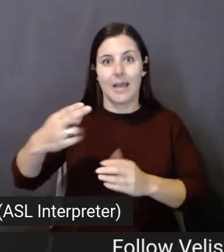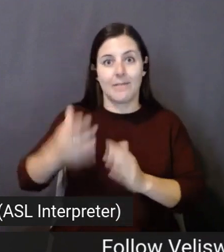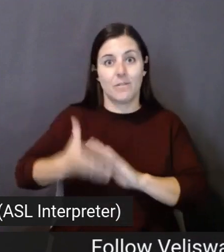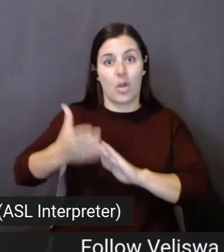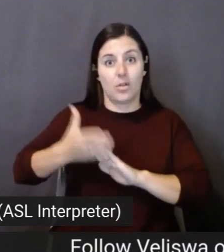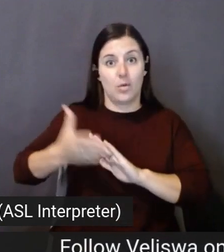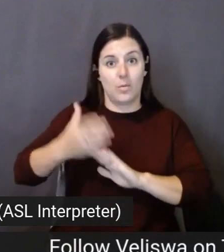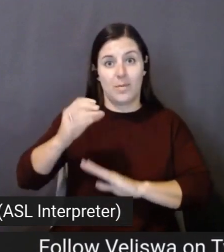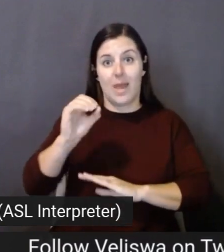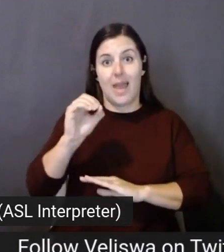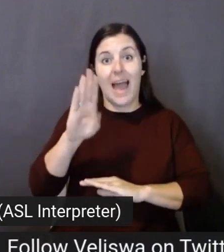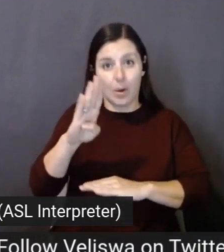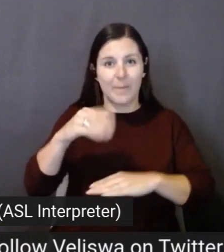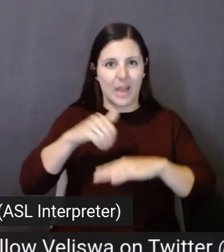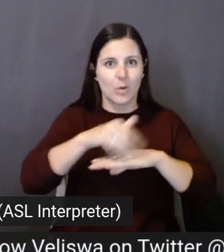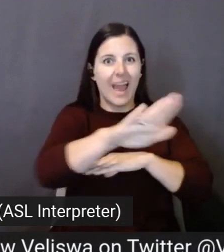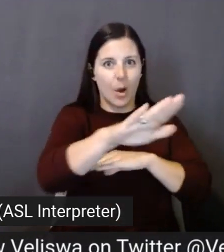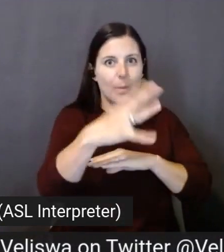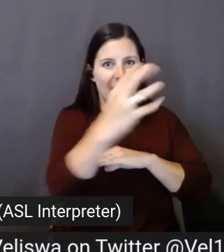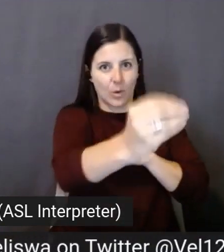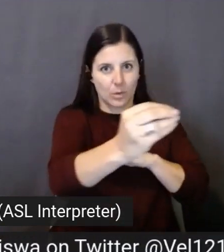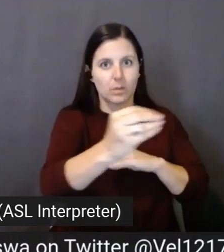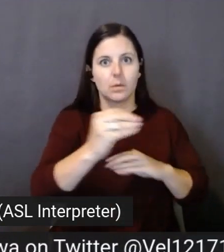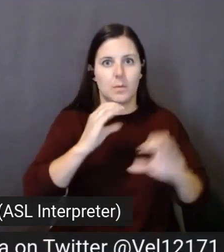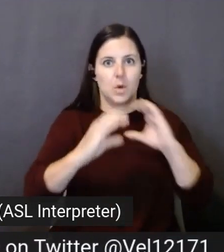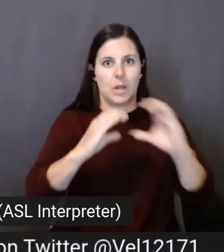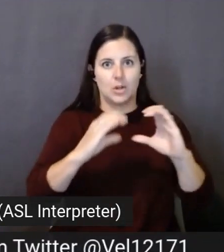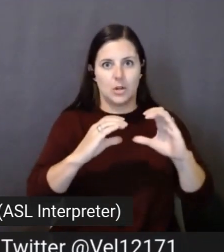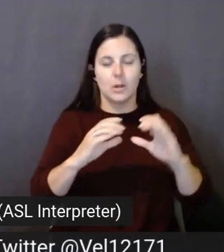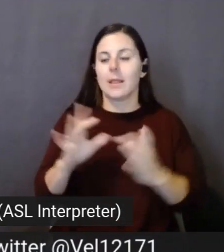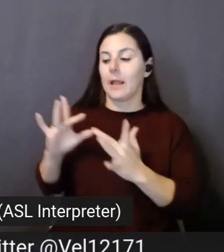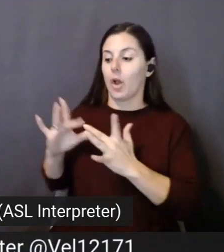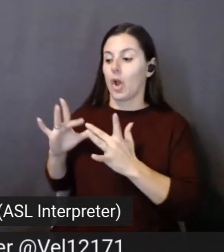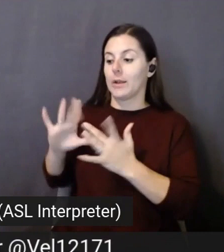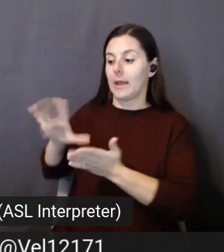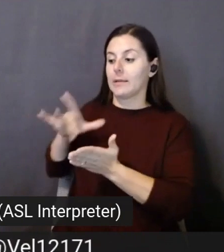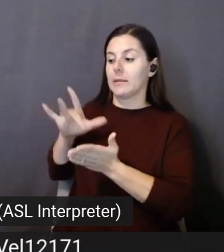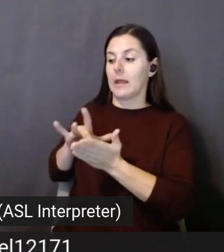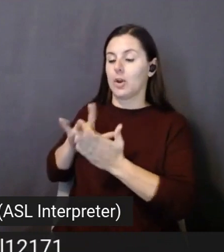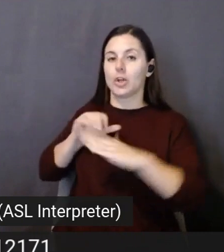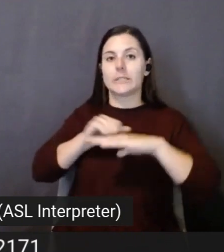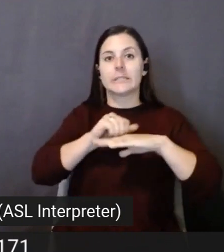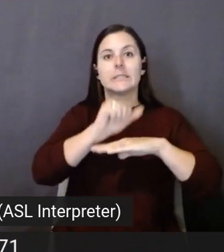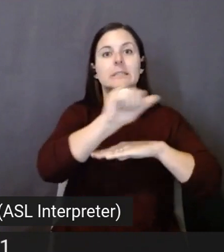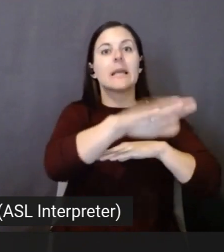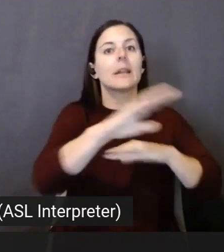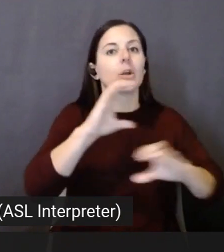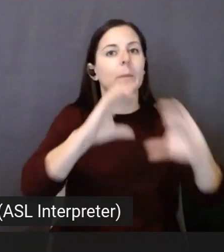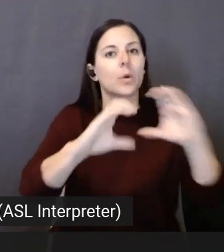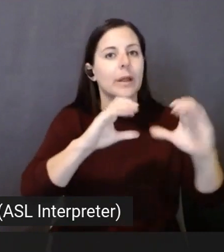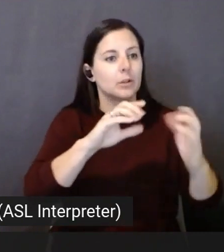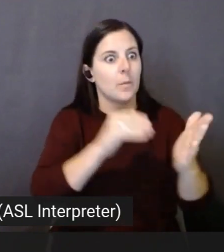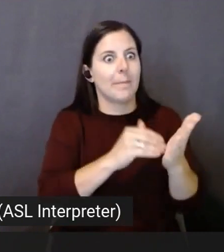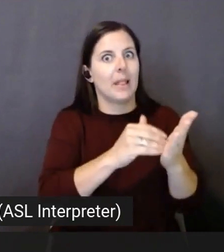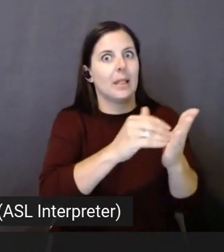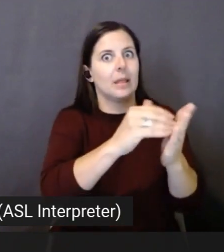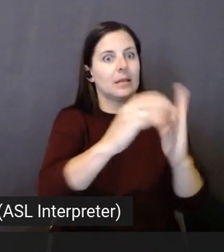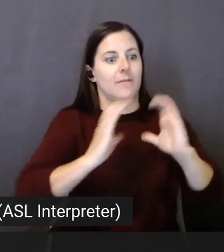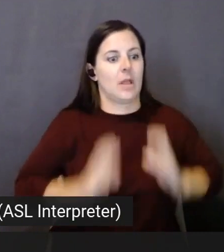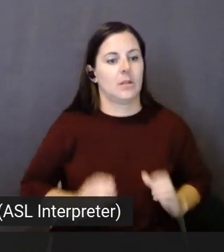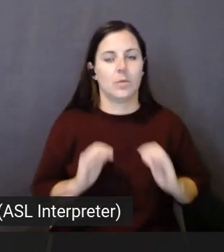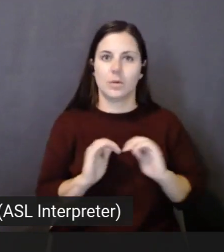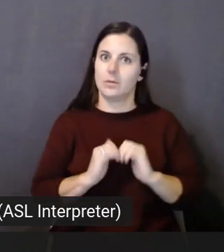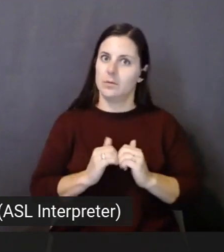so this is the ability for a contact center to communicate with the millions of customers that they have. And they can do that